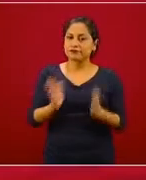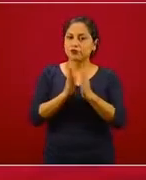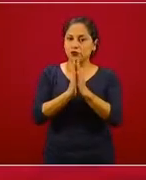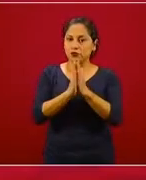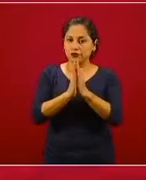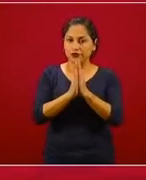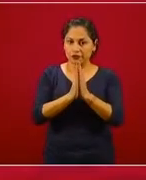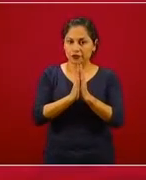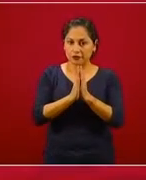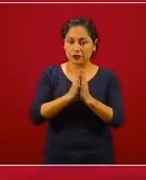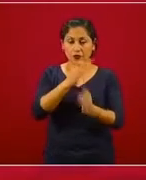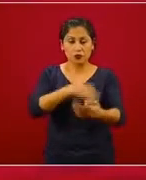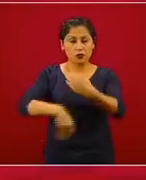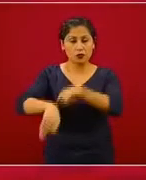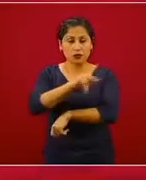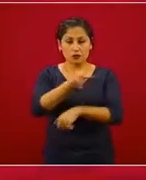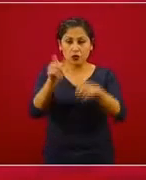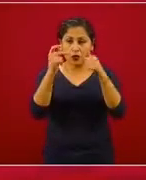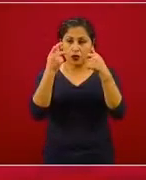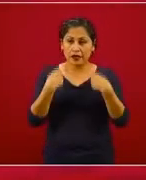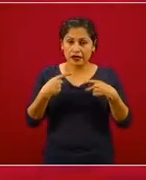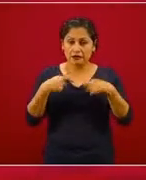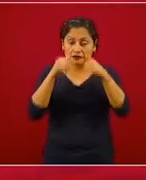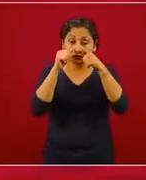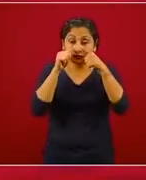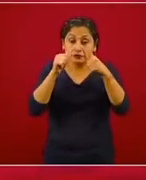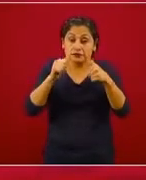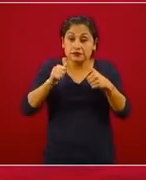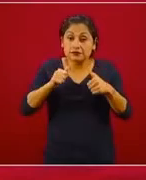I talked about this every day. Mostly,